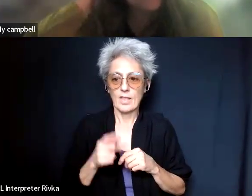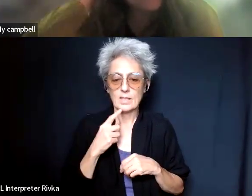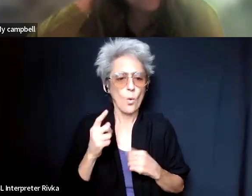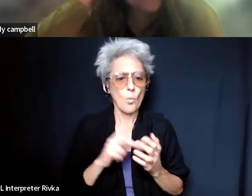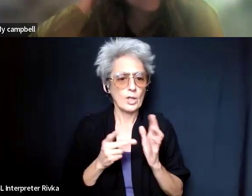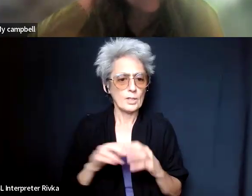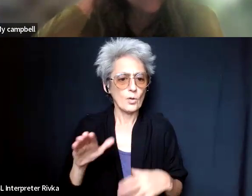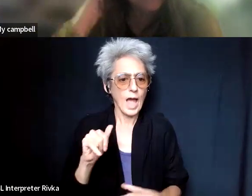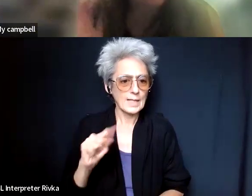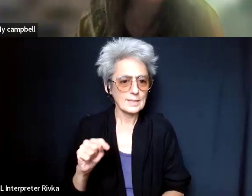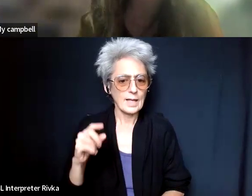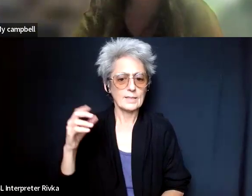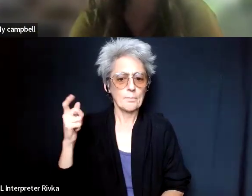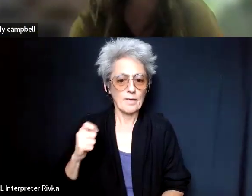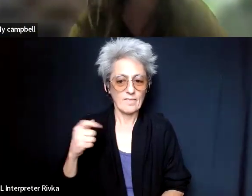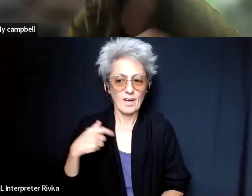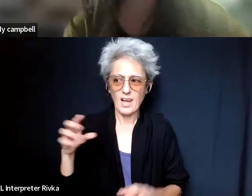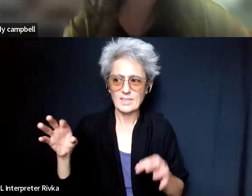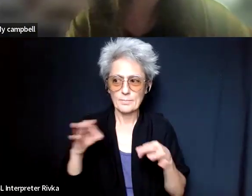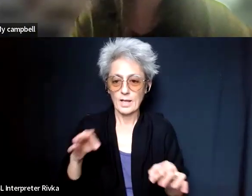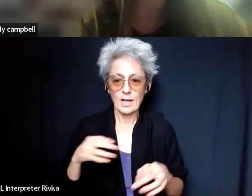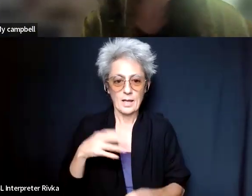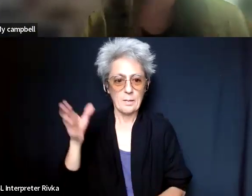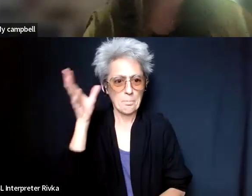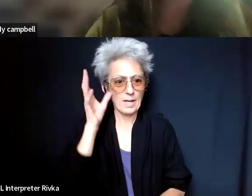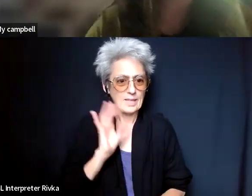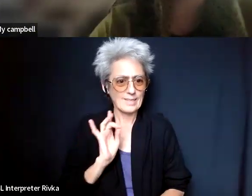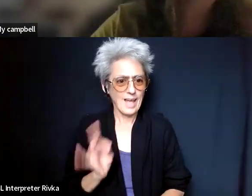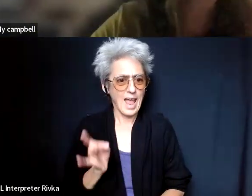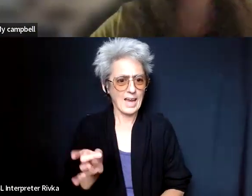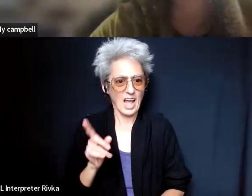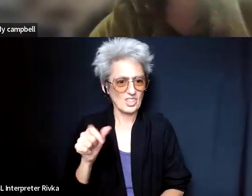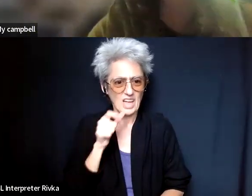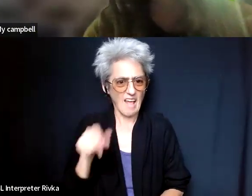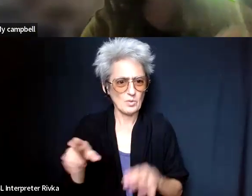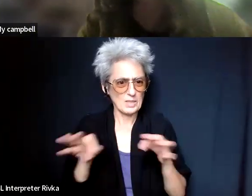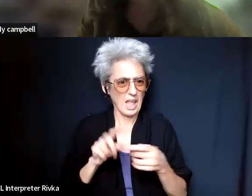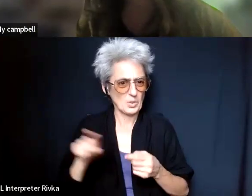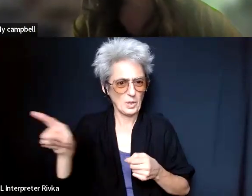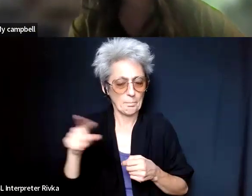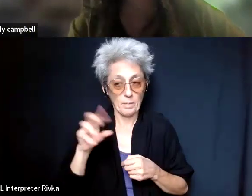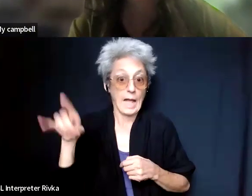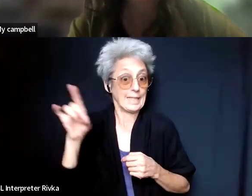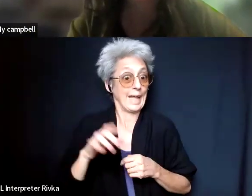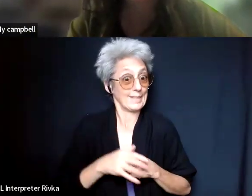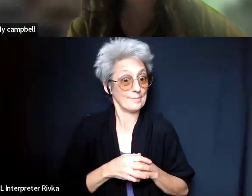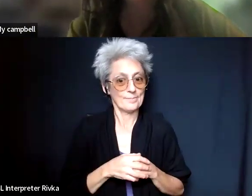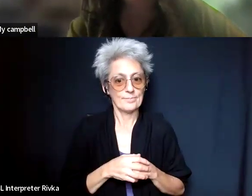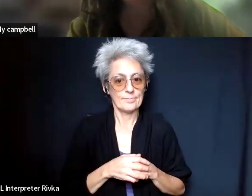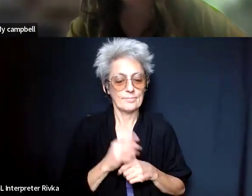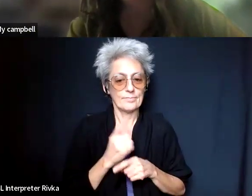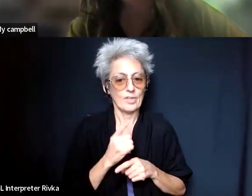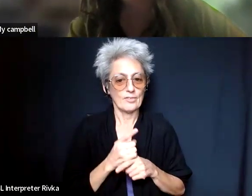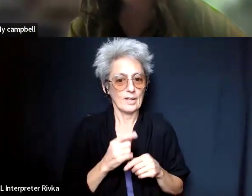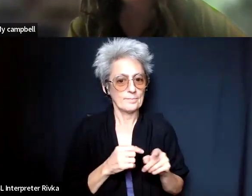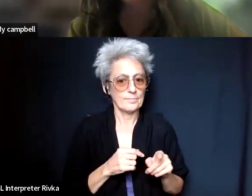I had to explain it to him. My dad's in his 80s. I shouldn't have to explain this, but I did. Right. Well, and that's